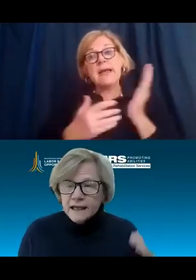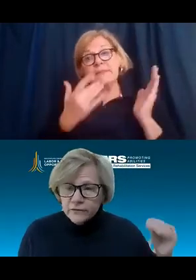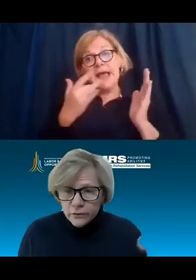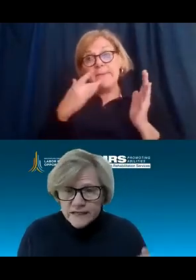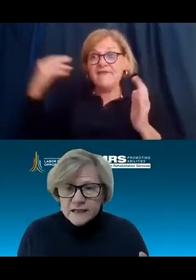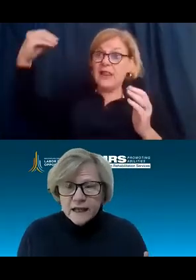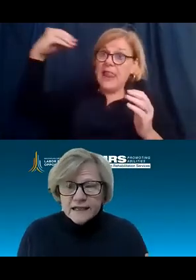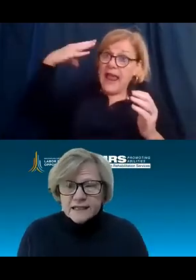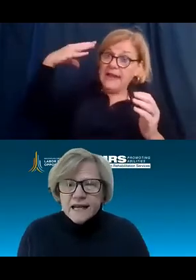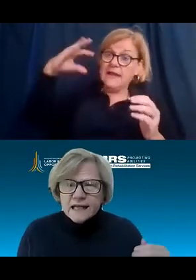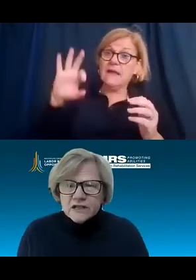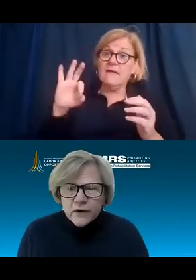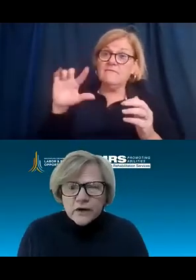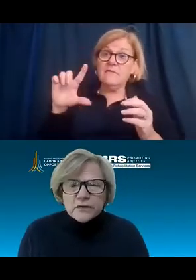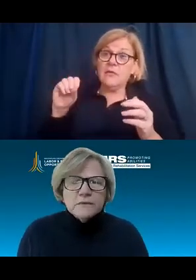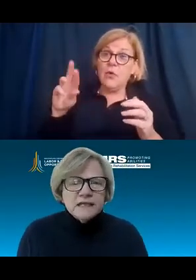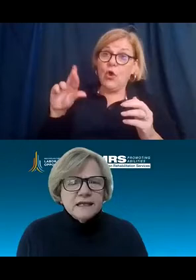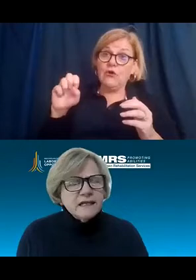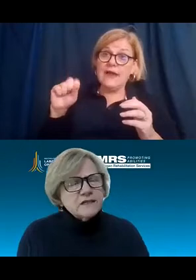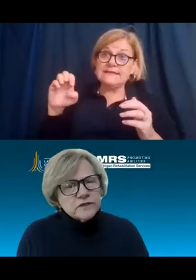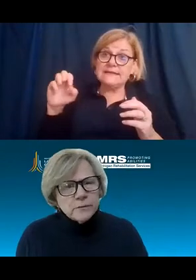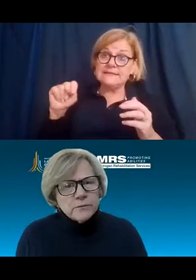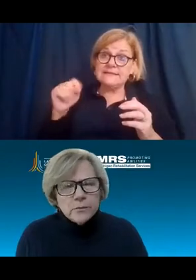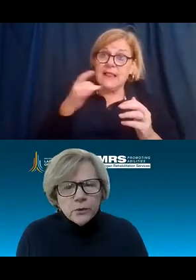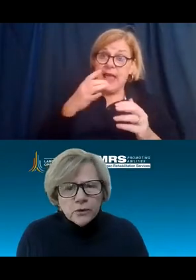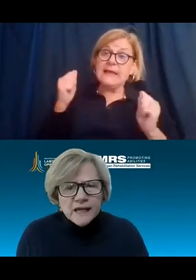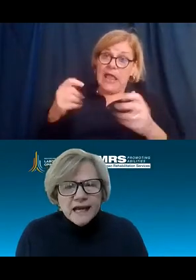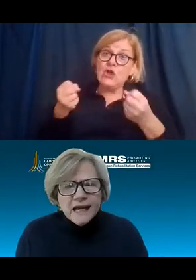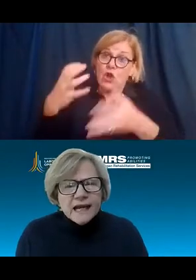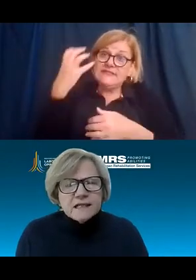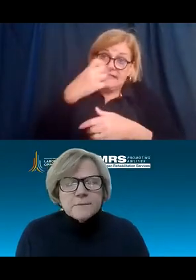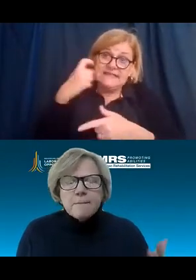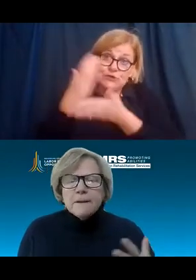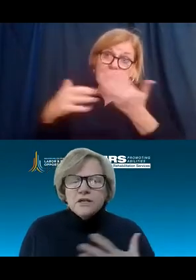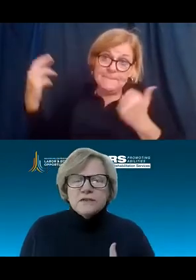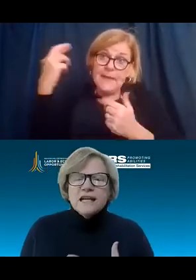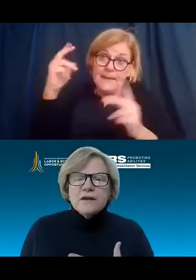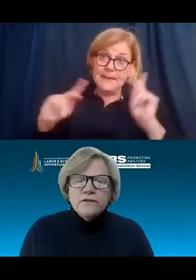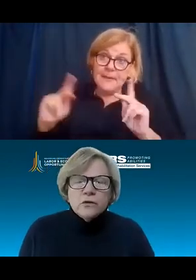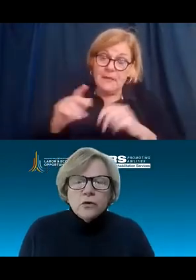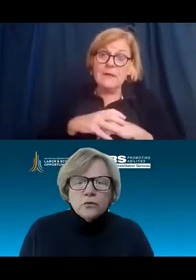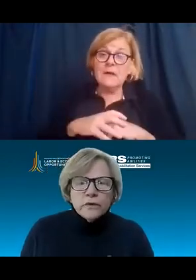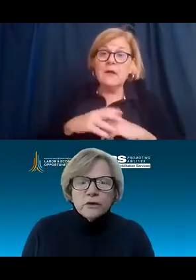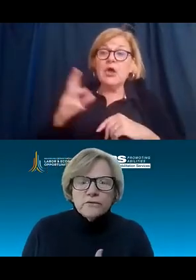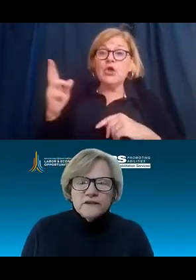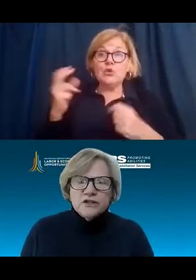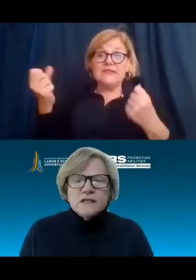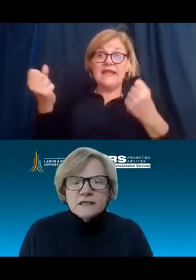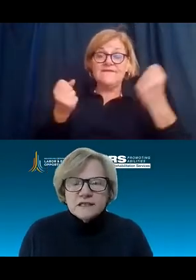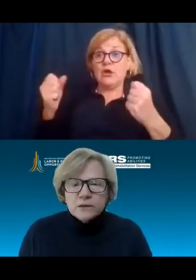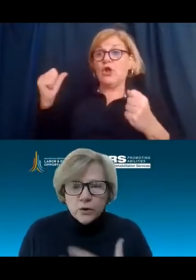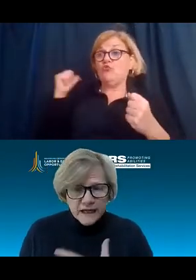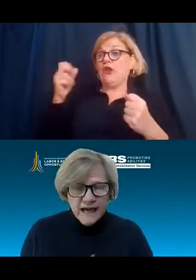lighting, like fluorescent lights, can trigger some dizziness for some people. And using a vehicle rear